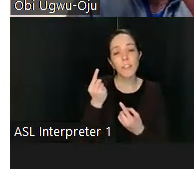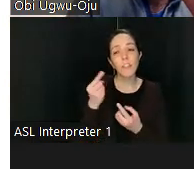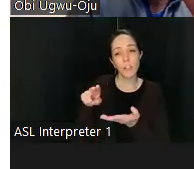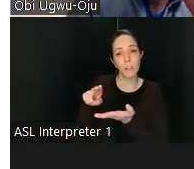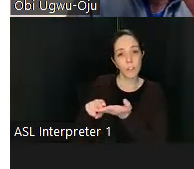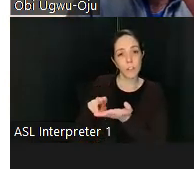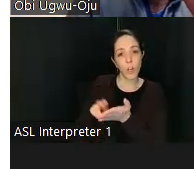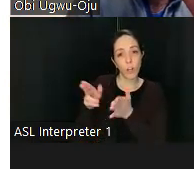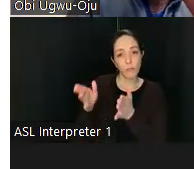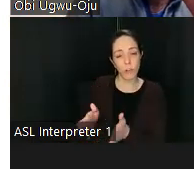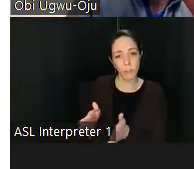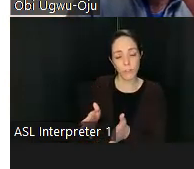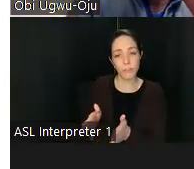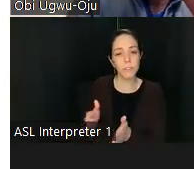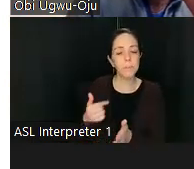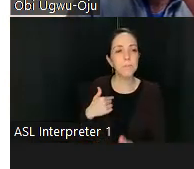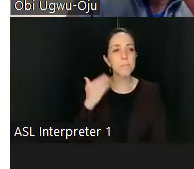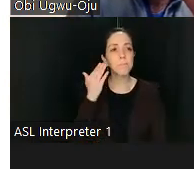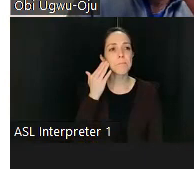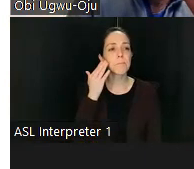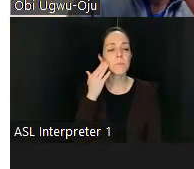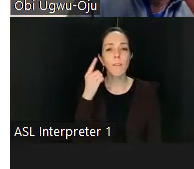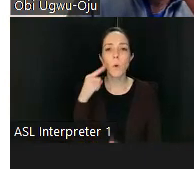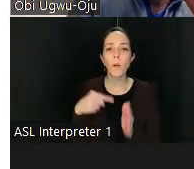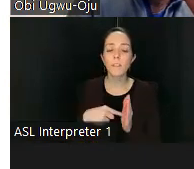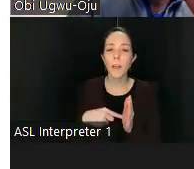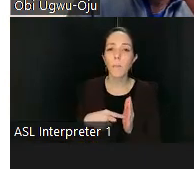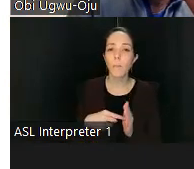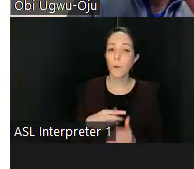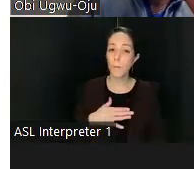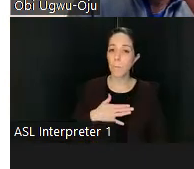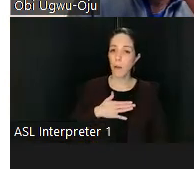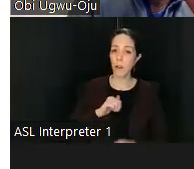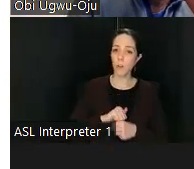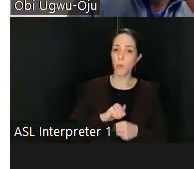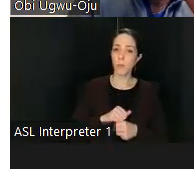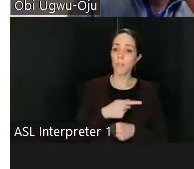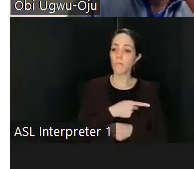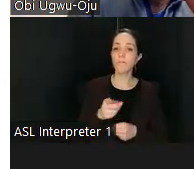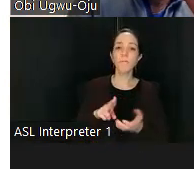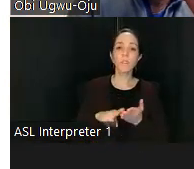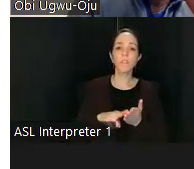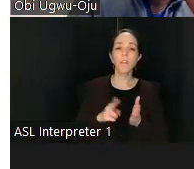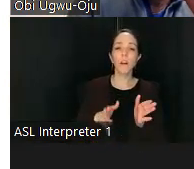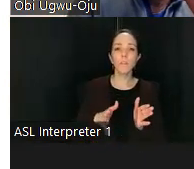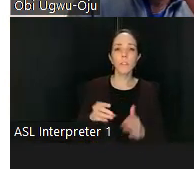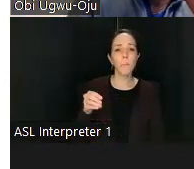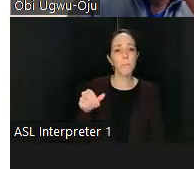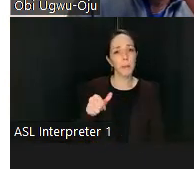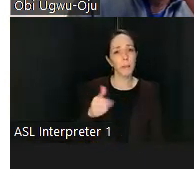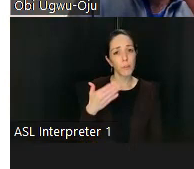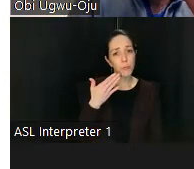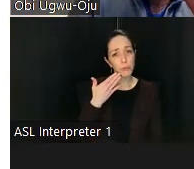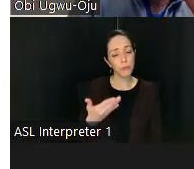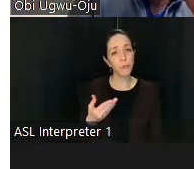you know, I know for my where I work, the contractors get paid pretty hefty prices with